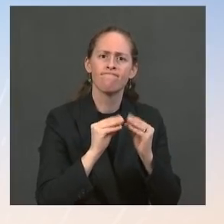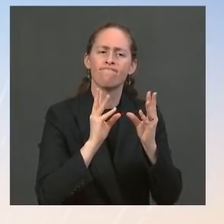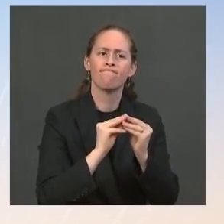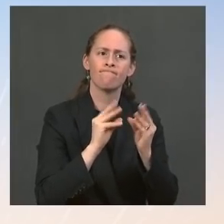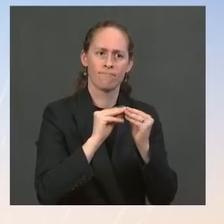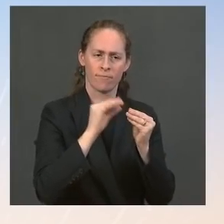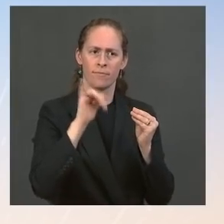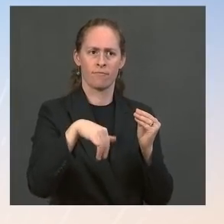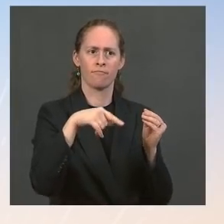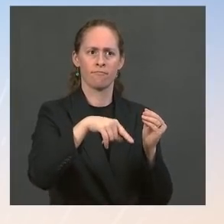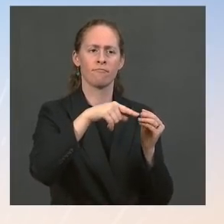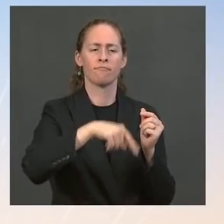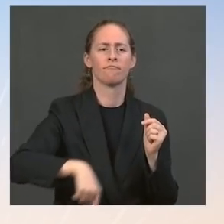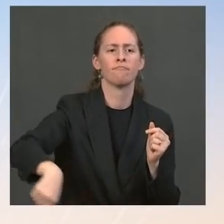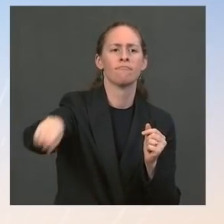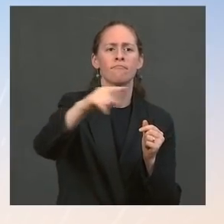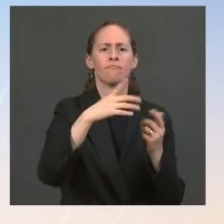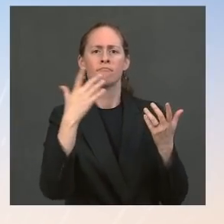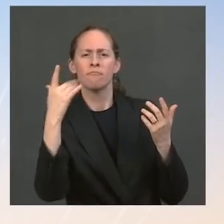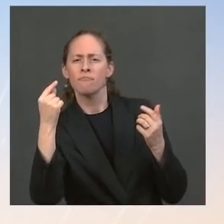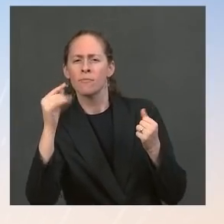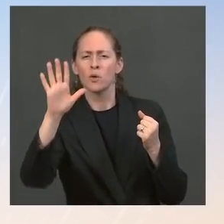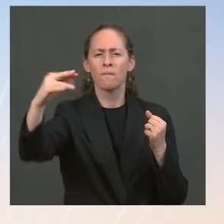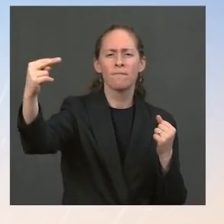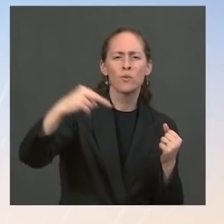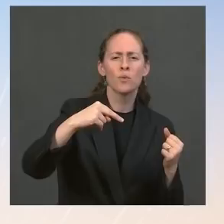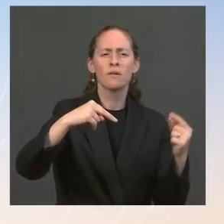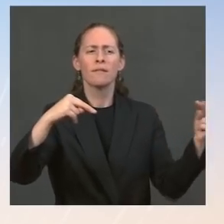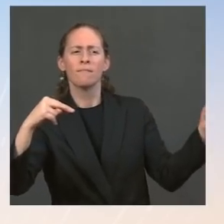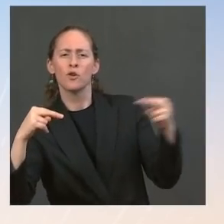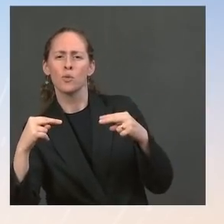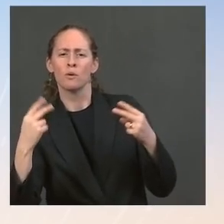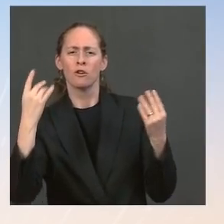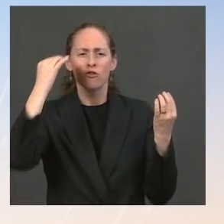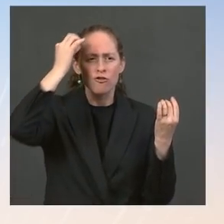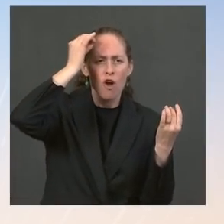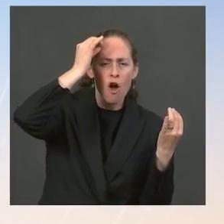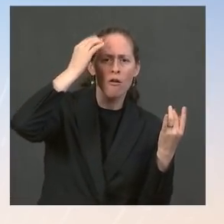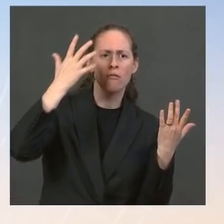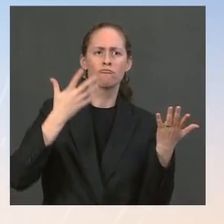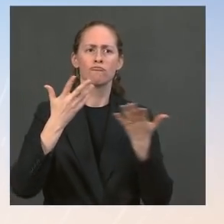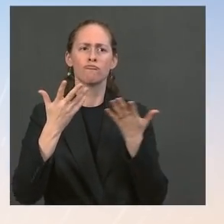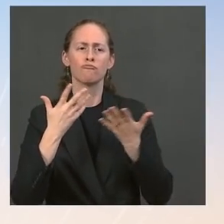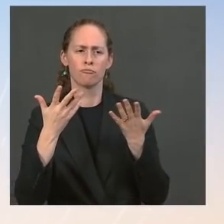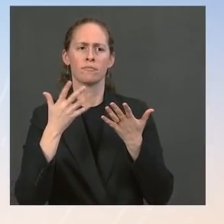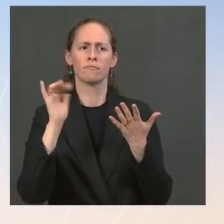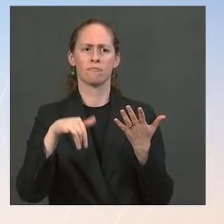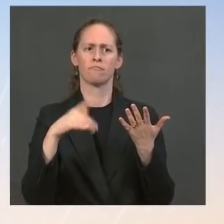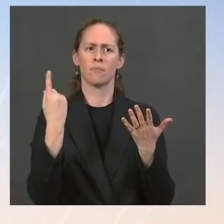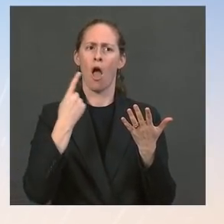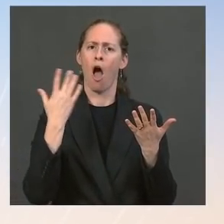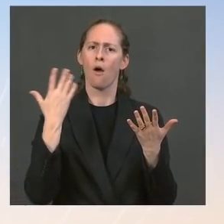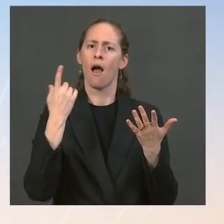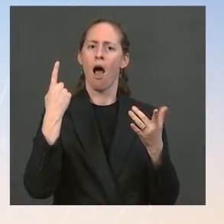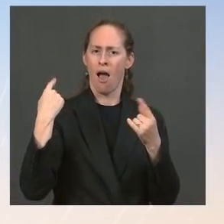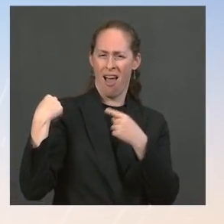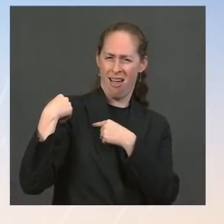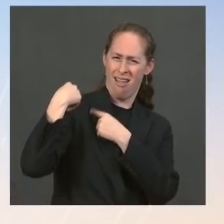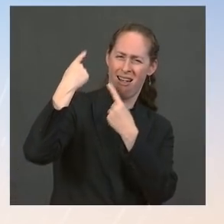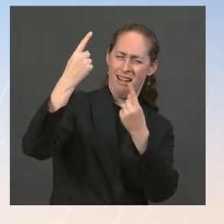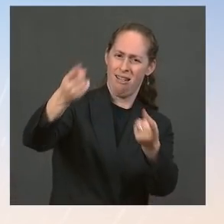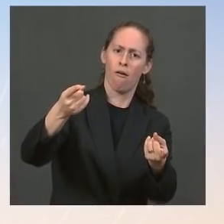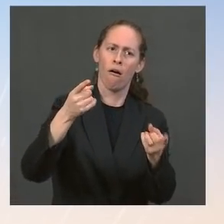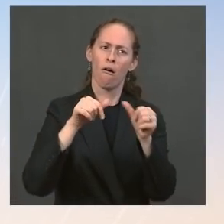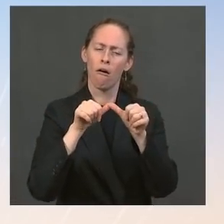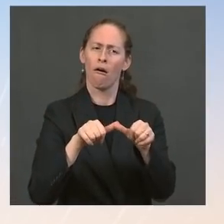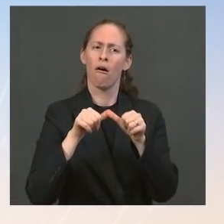out where they stand and where they are. And as we've seen over the past couple days, that's an ever-changing process. So before you make conclusions